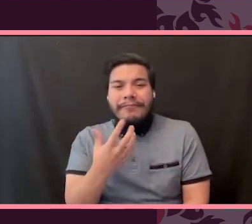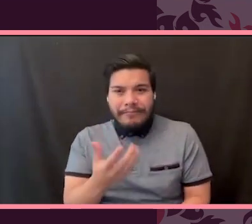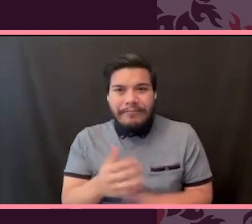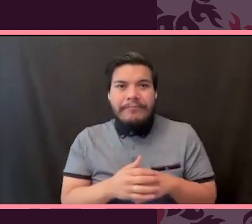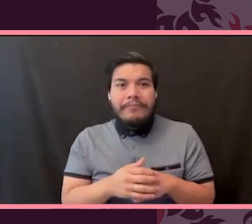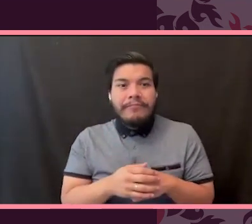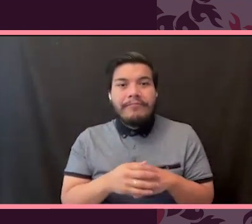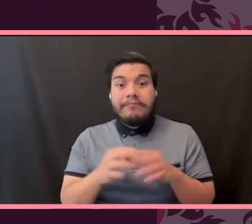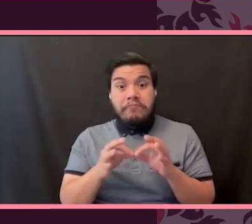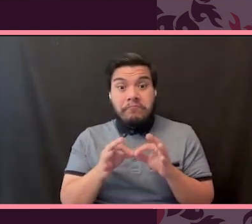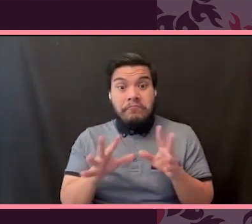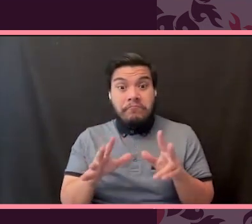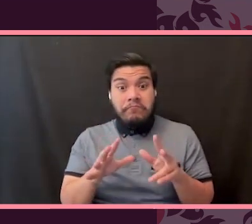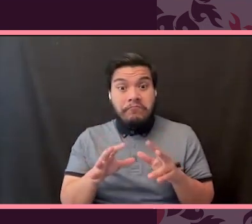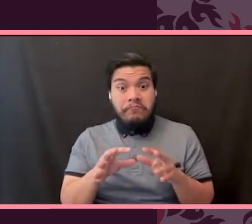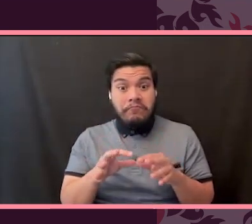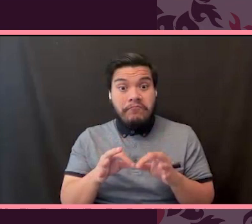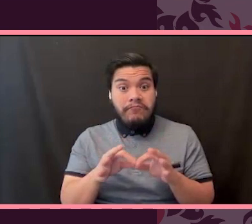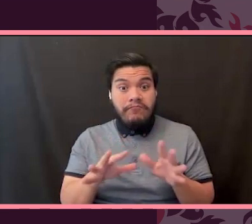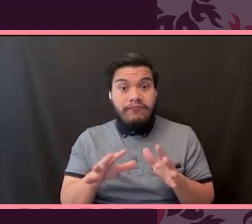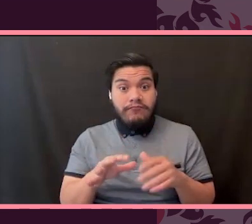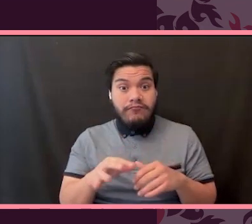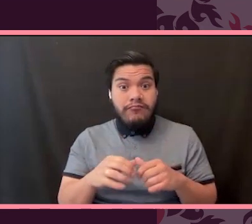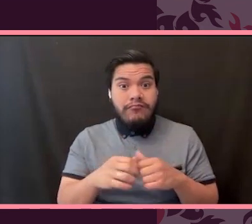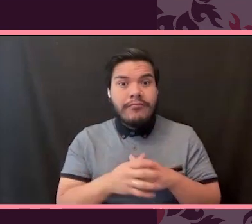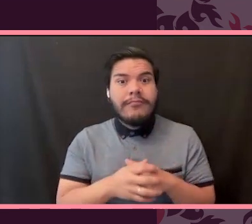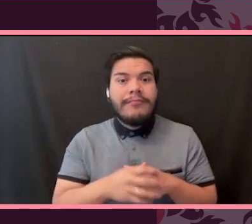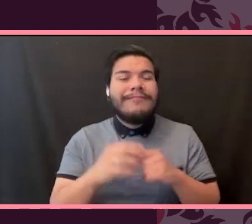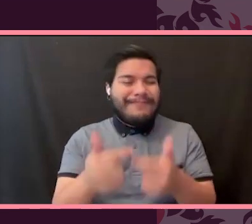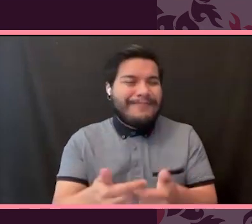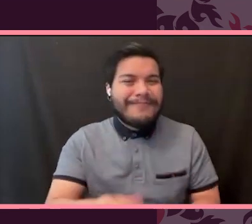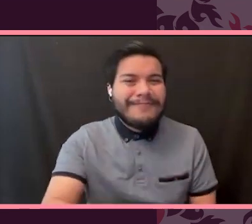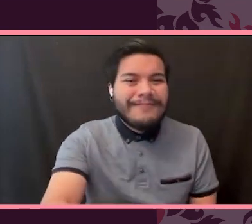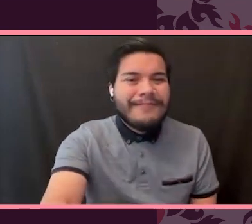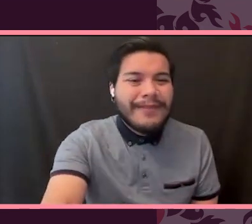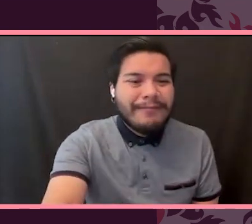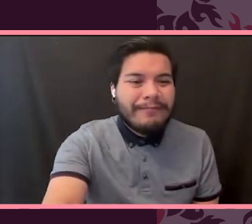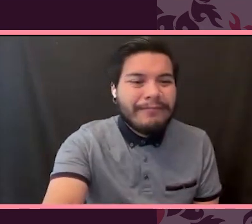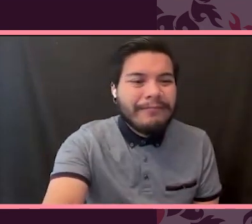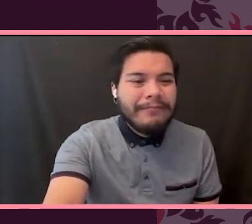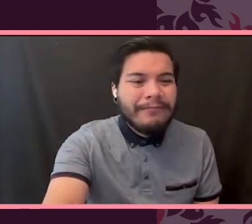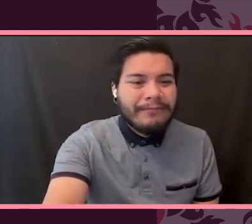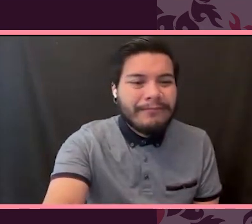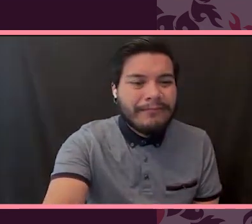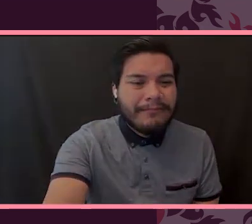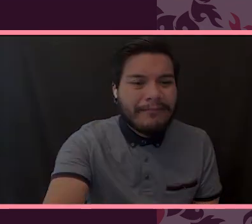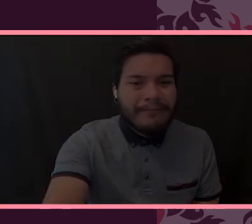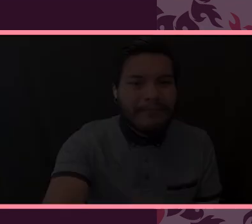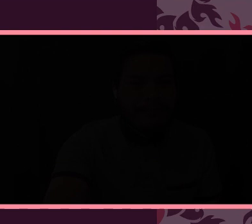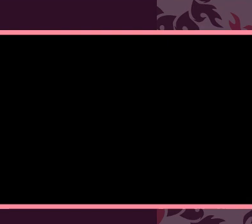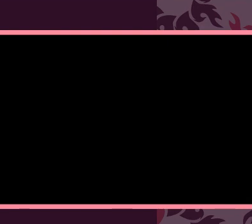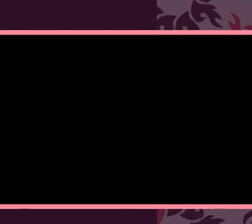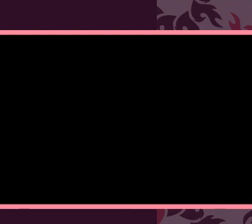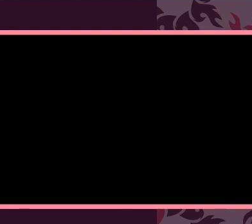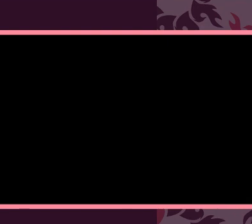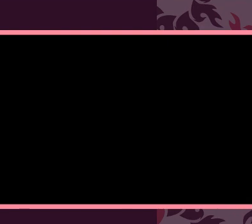Destiny, Jaya introduced a word there around intersectional identities. How does